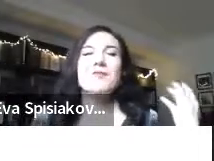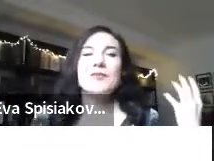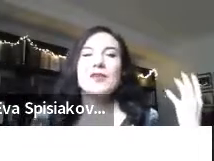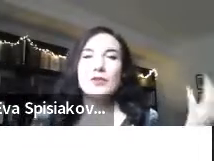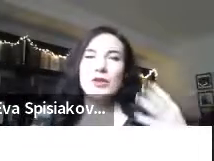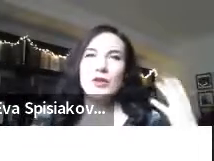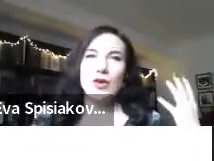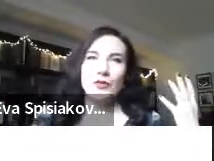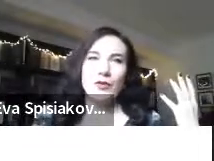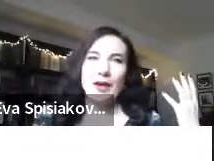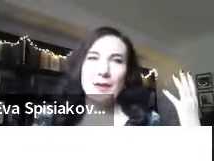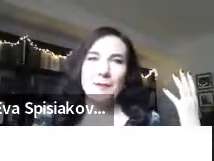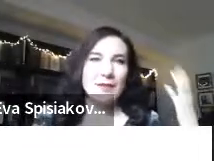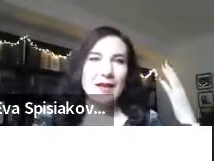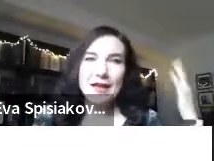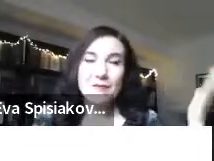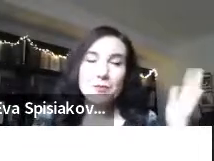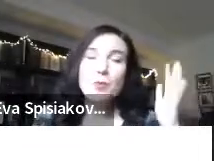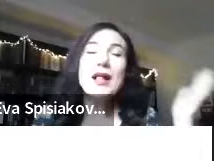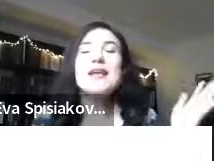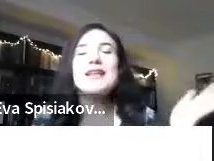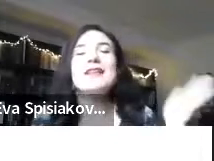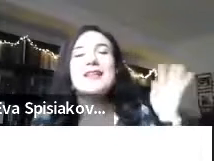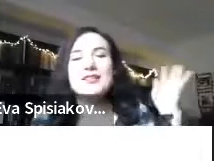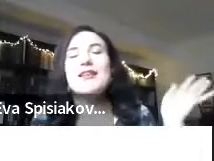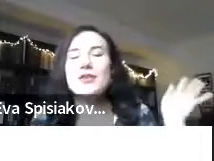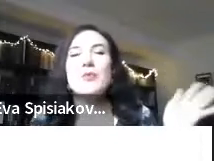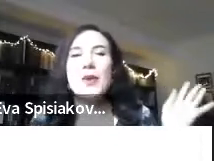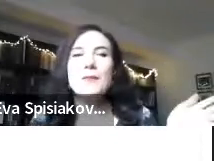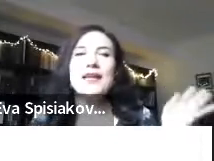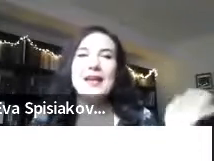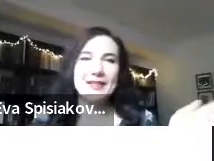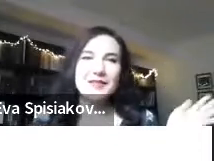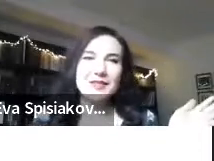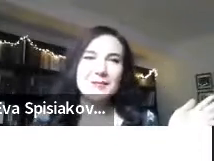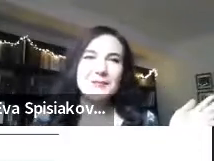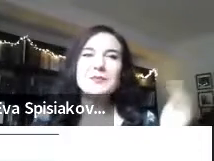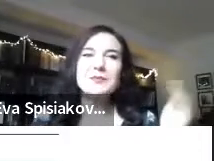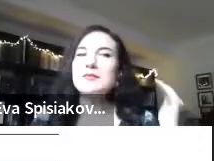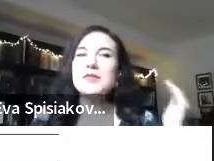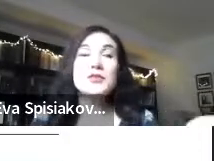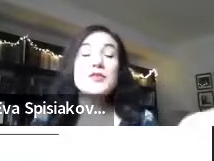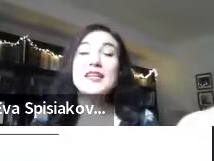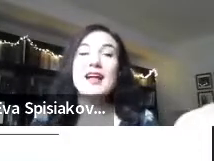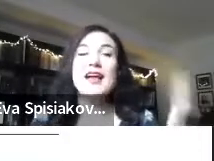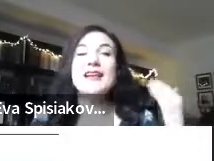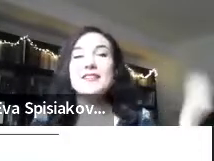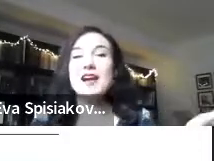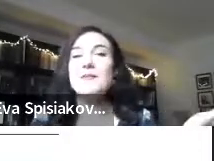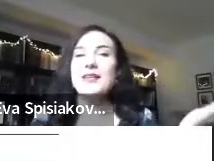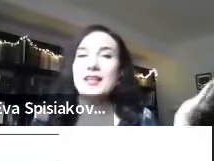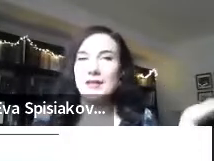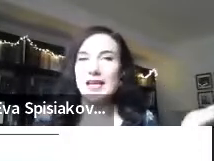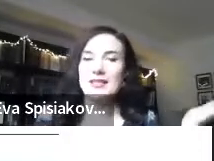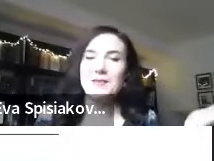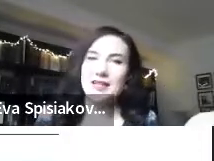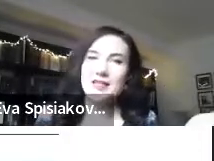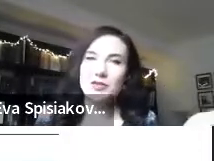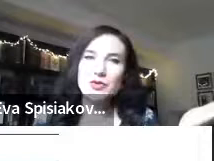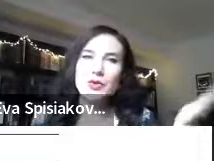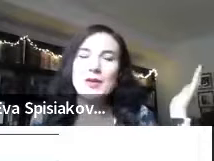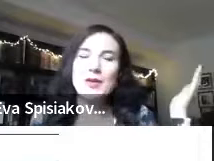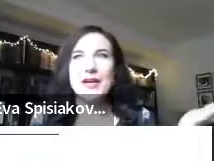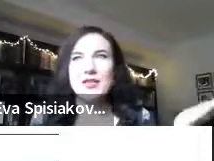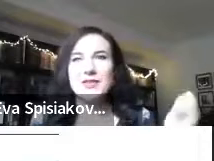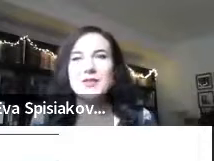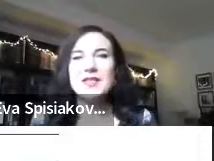escalated through a lot of well-meaning, let's call it well-meaning activism, to things like Starbucks eliminating